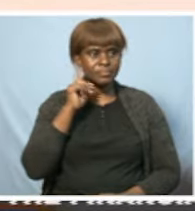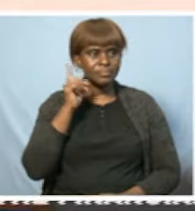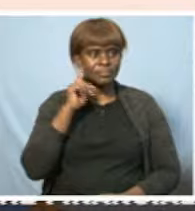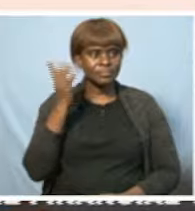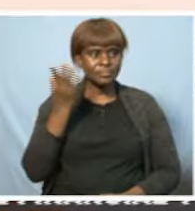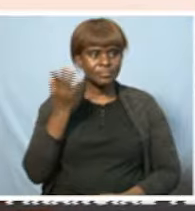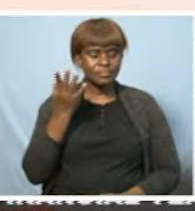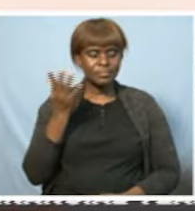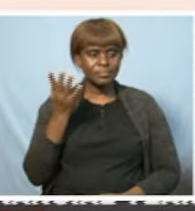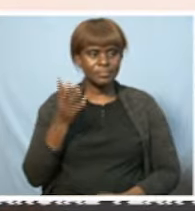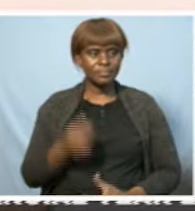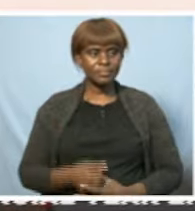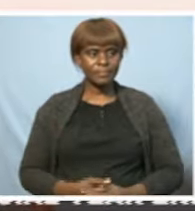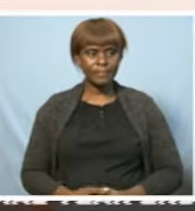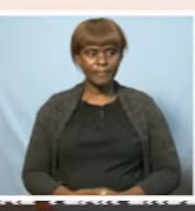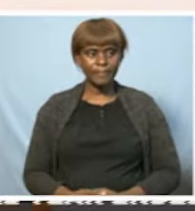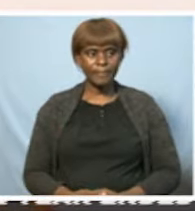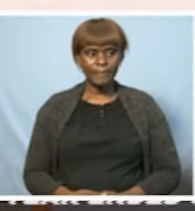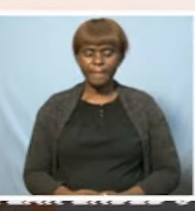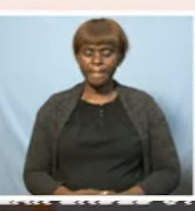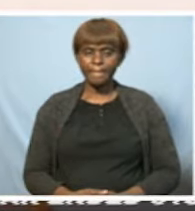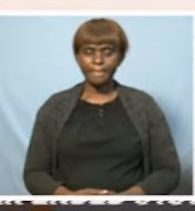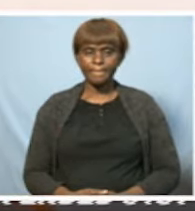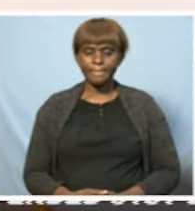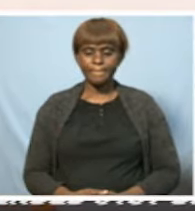Chair, allow me just to read